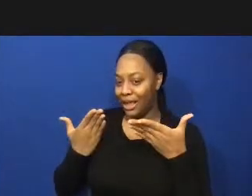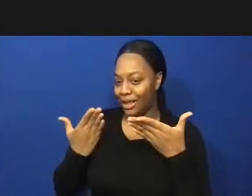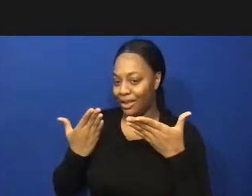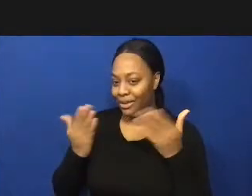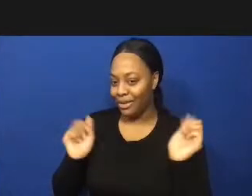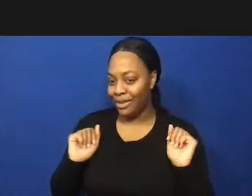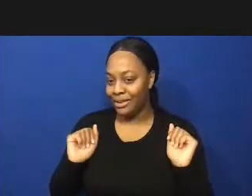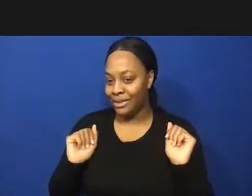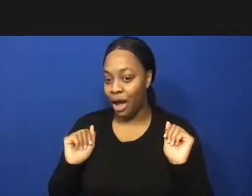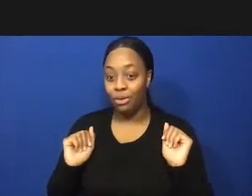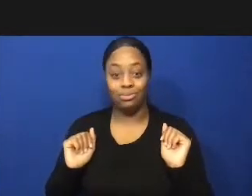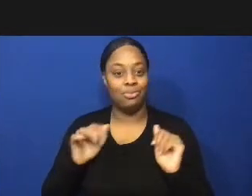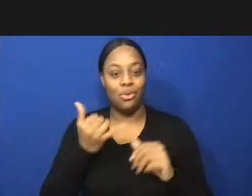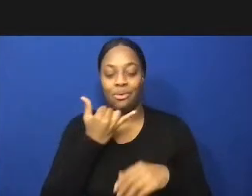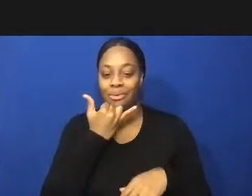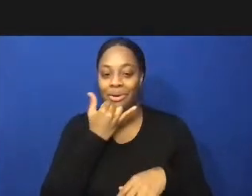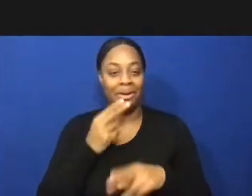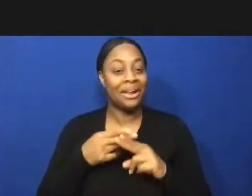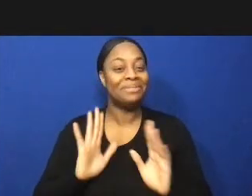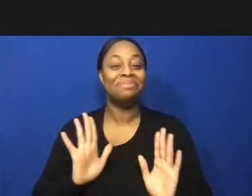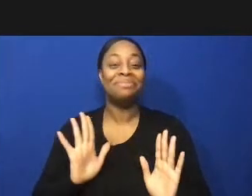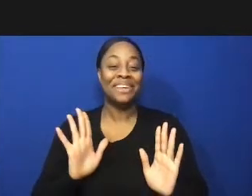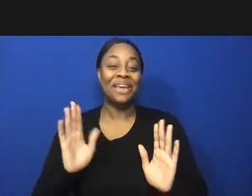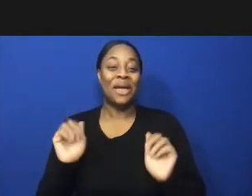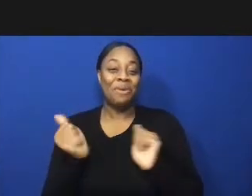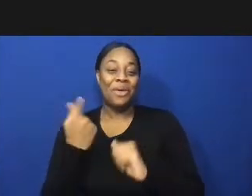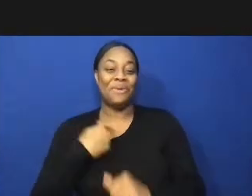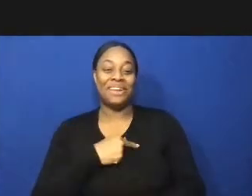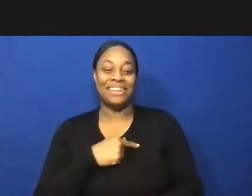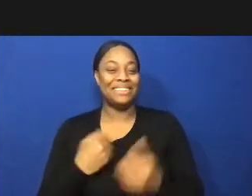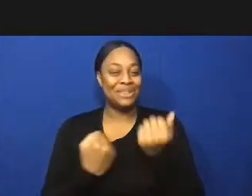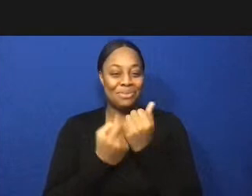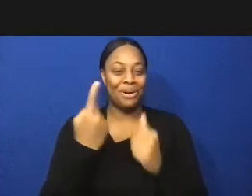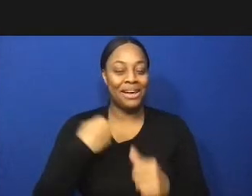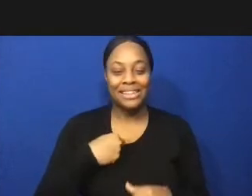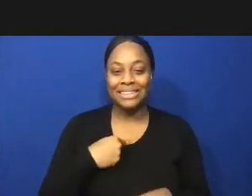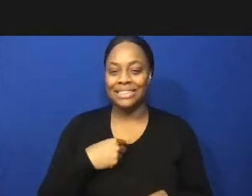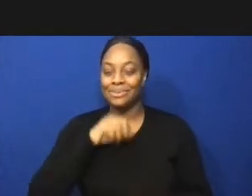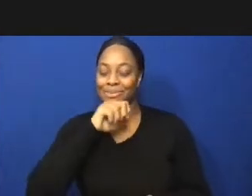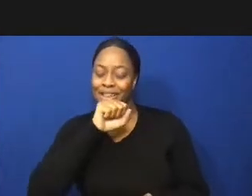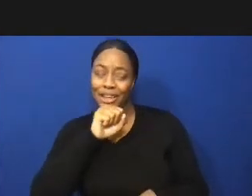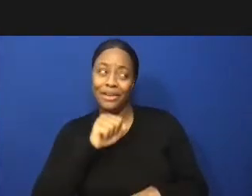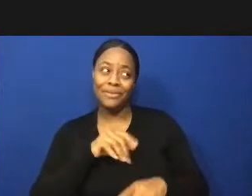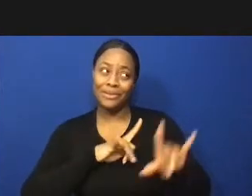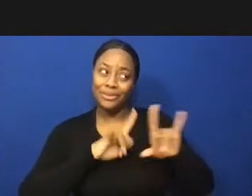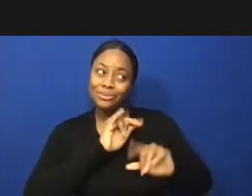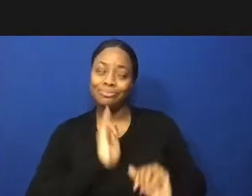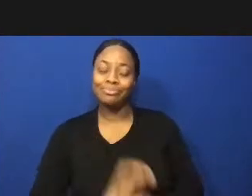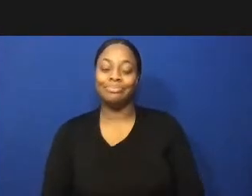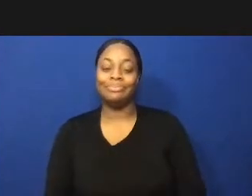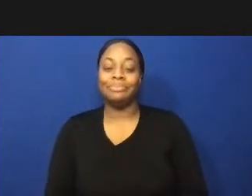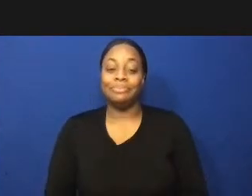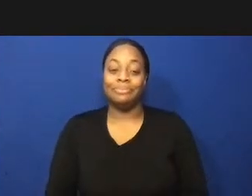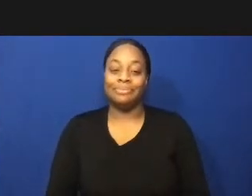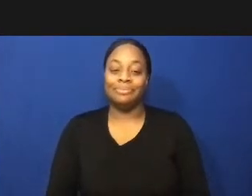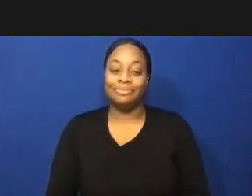Yes, y'all, stay with us, be with us, support us, and love up on us, because we're loving up on you.